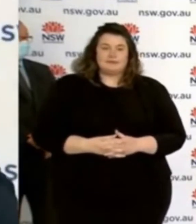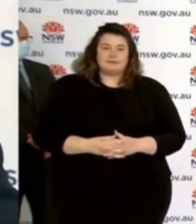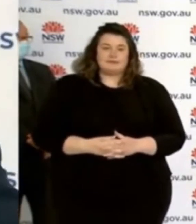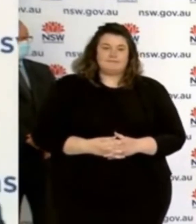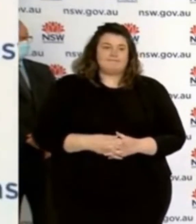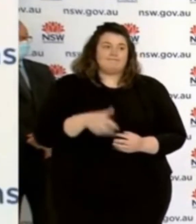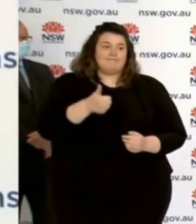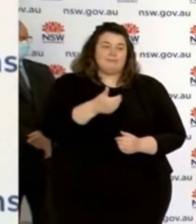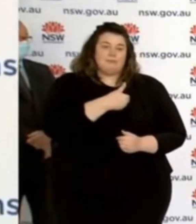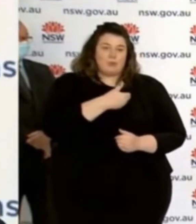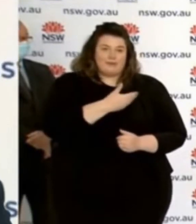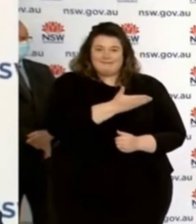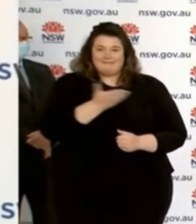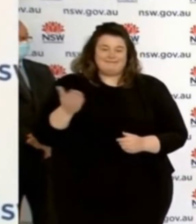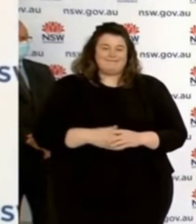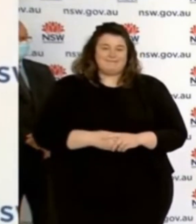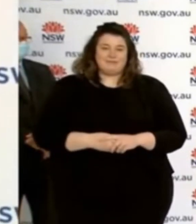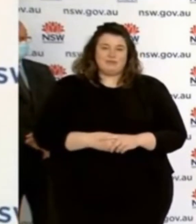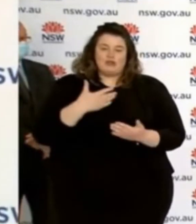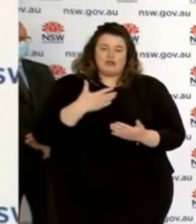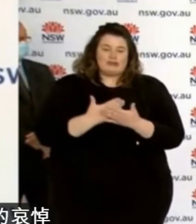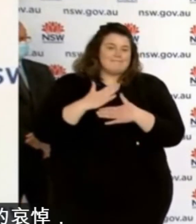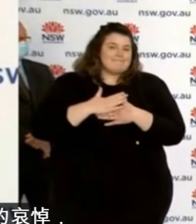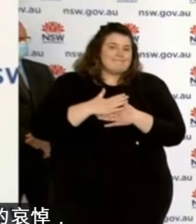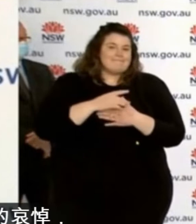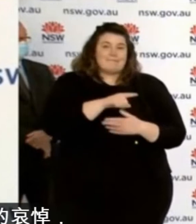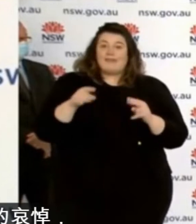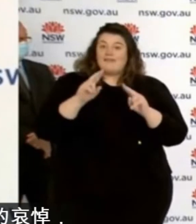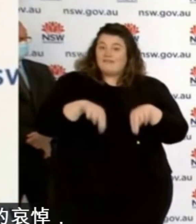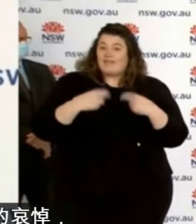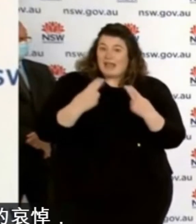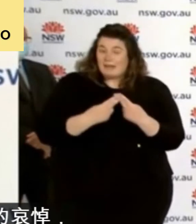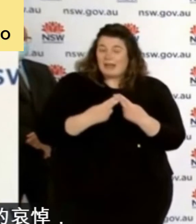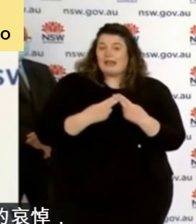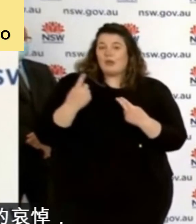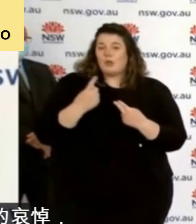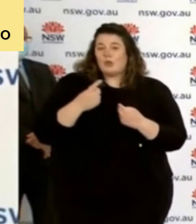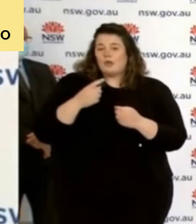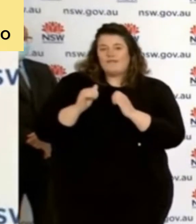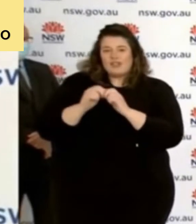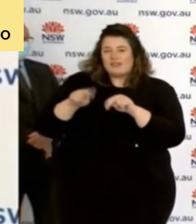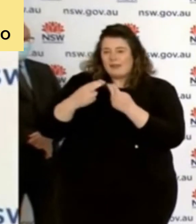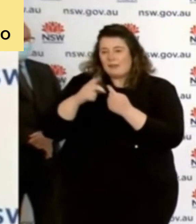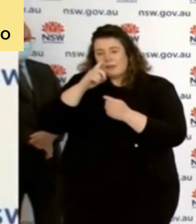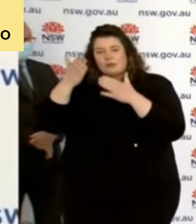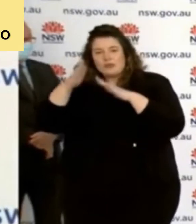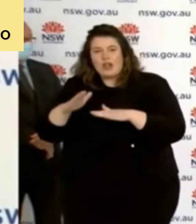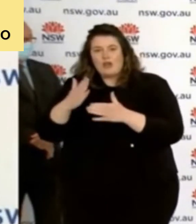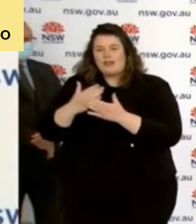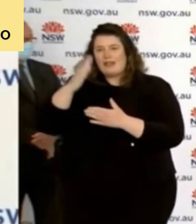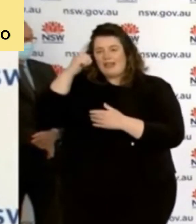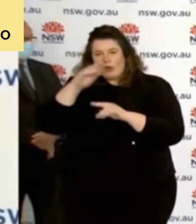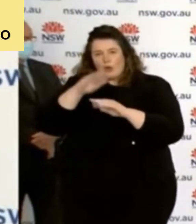Well, good morning. I start by offering my sincerest condolences to those families who lost loved ones overnight, and you remain in our thoughts and